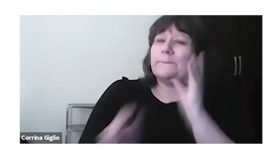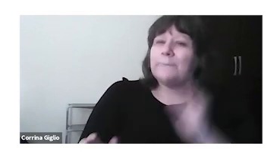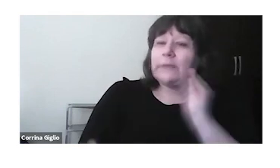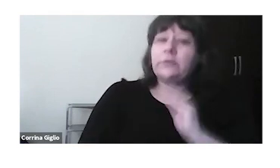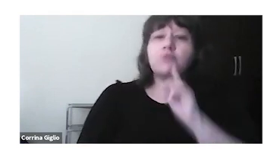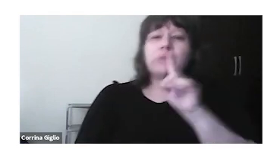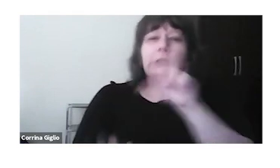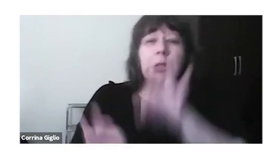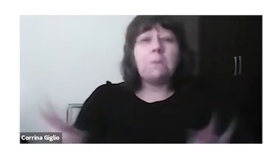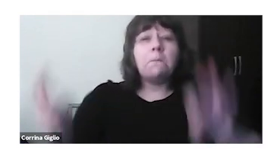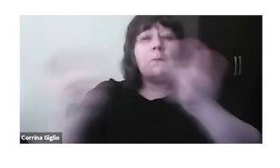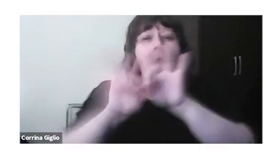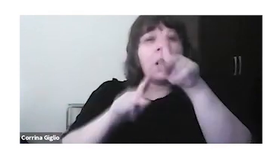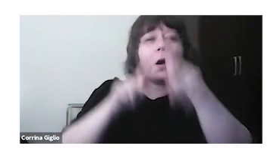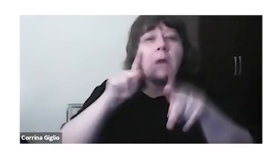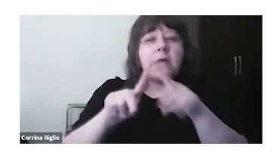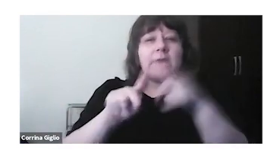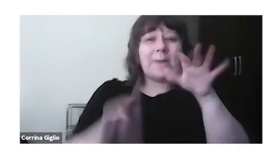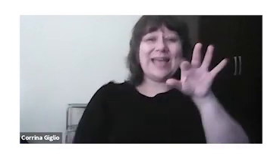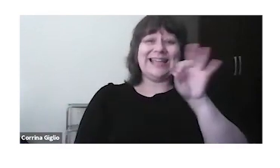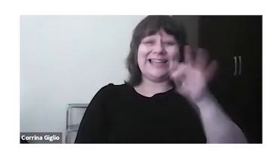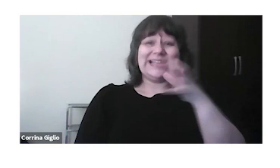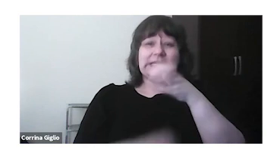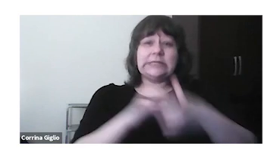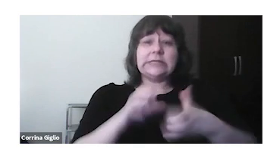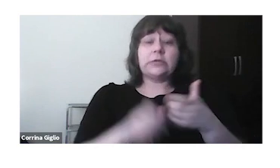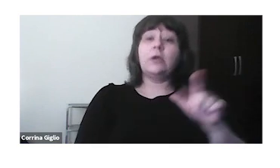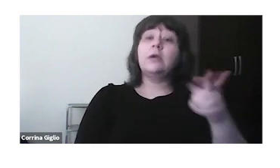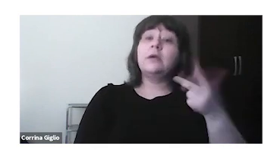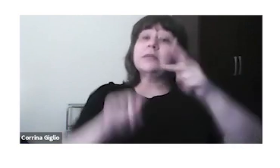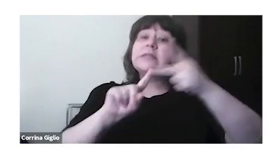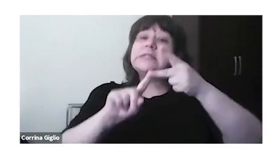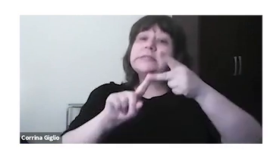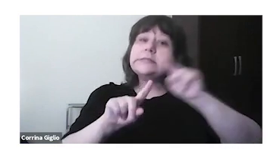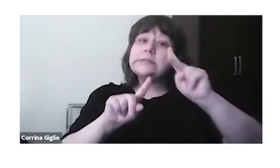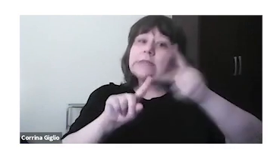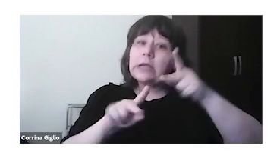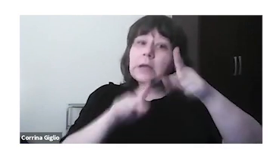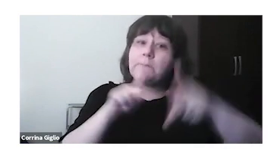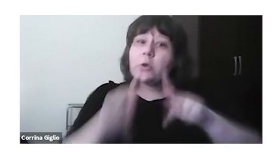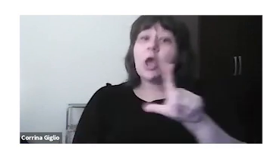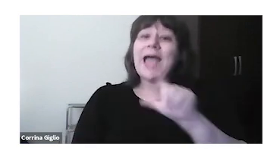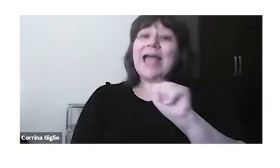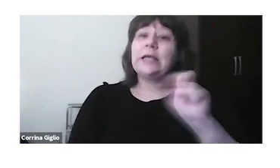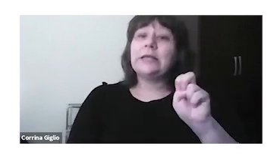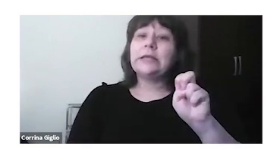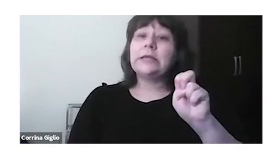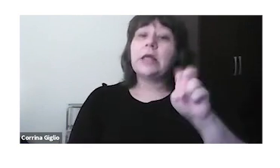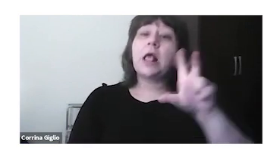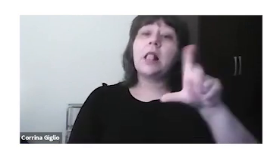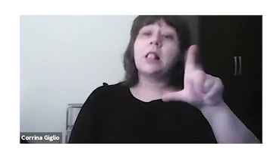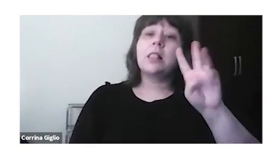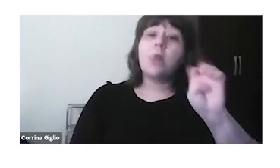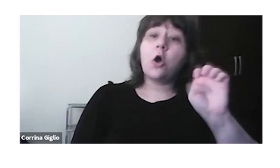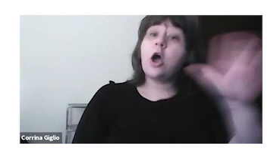from the 19th century. Another important figure is Ann Lowe. Ann Lowe's grandmother was actually